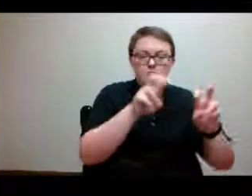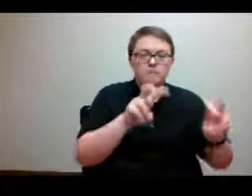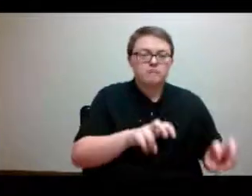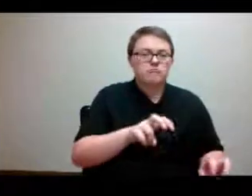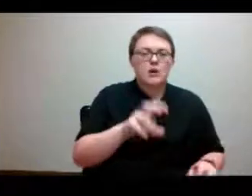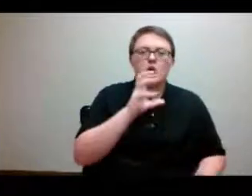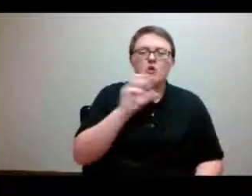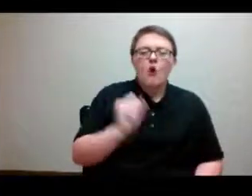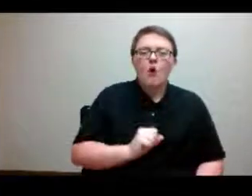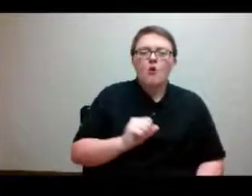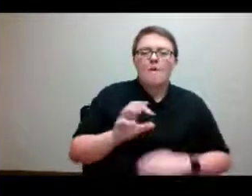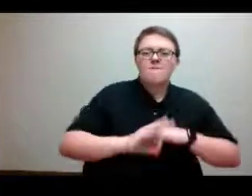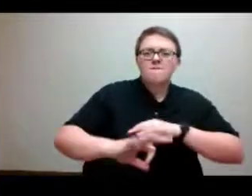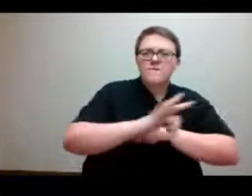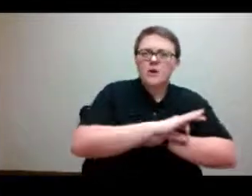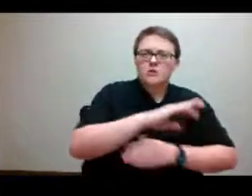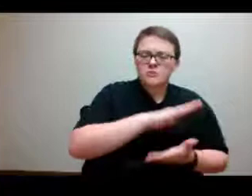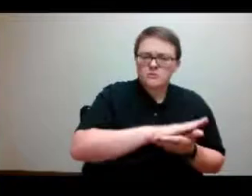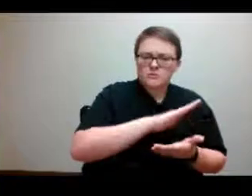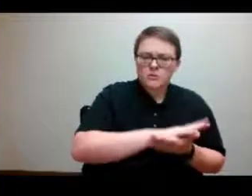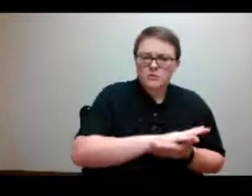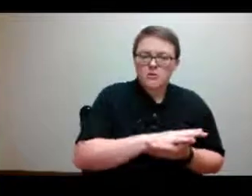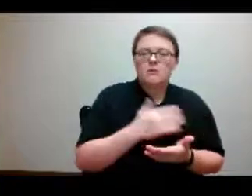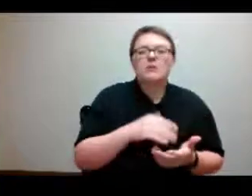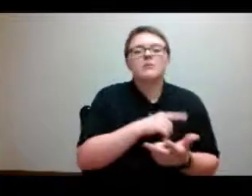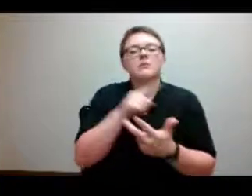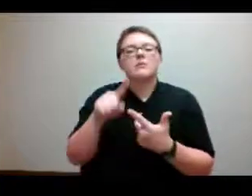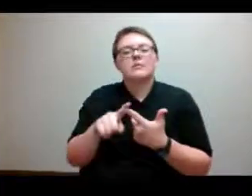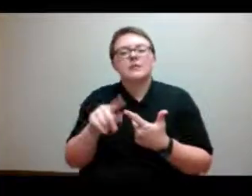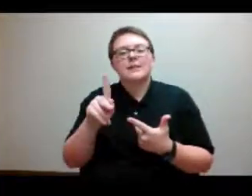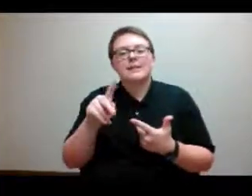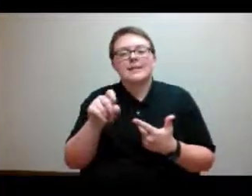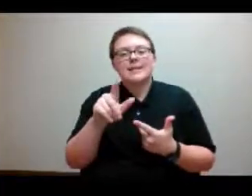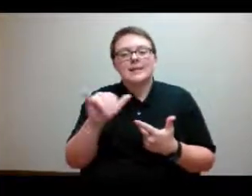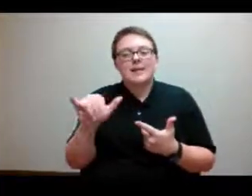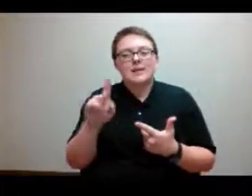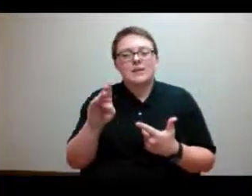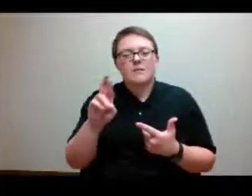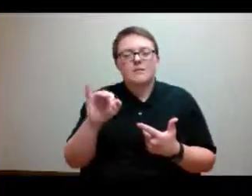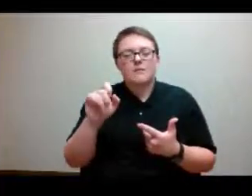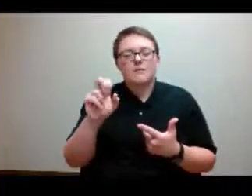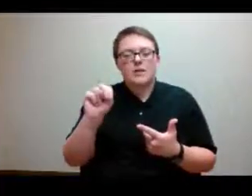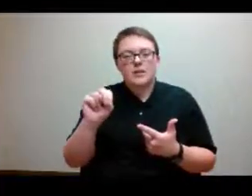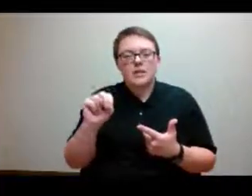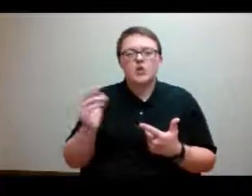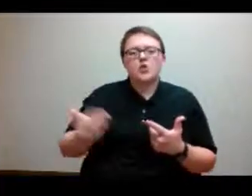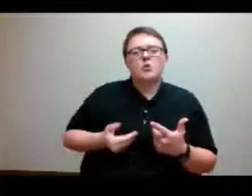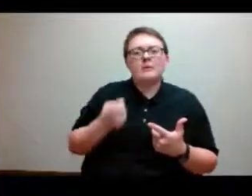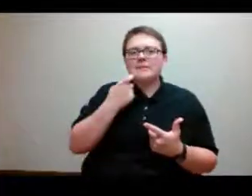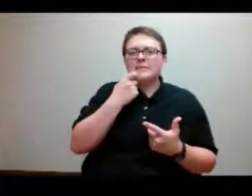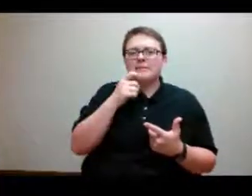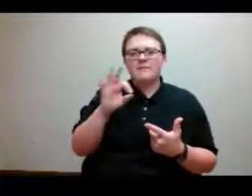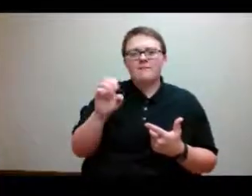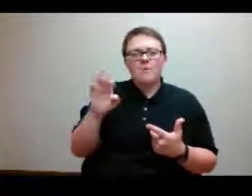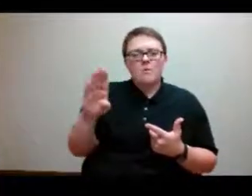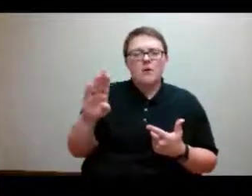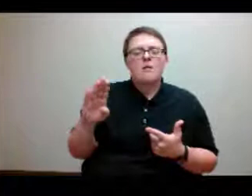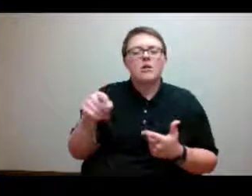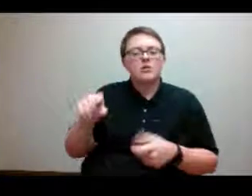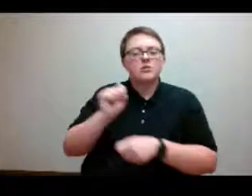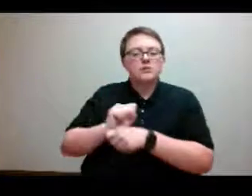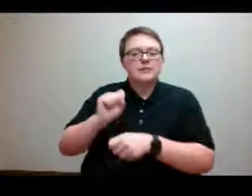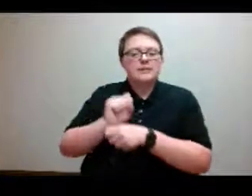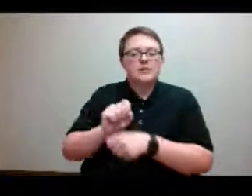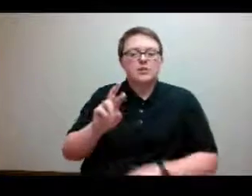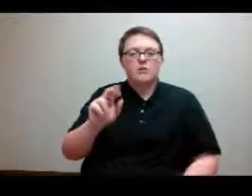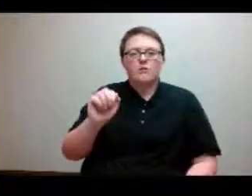And then Kelly Britton joined us a while back in February, and she's a new instructor in health sciences, teaches rad tech.